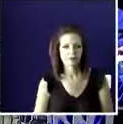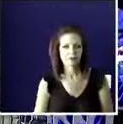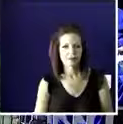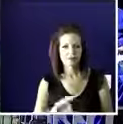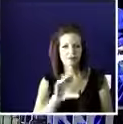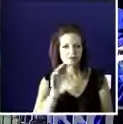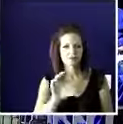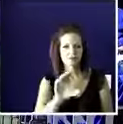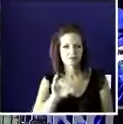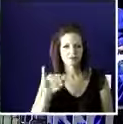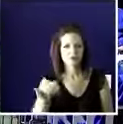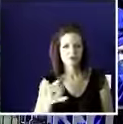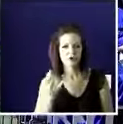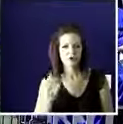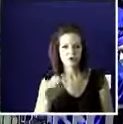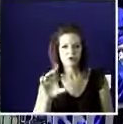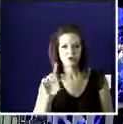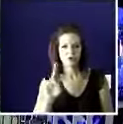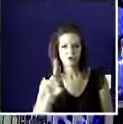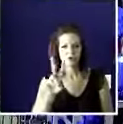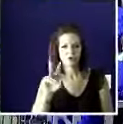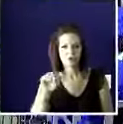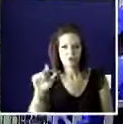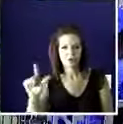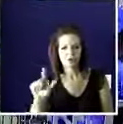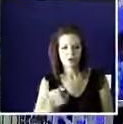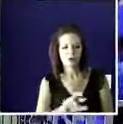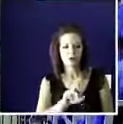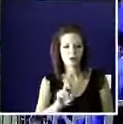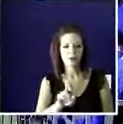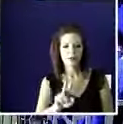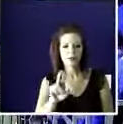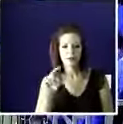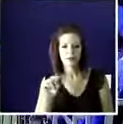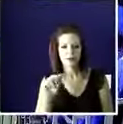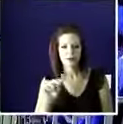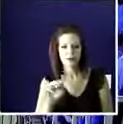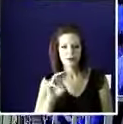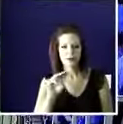Silas John Duvall. Rayleigh Nicole Martinez.